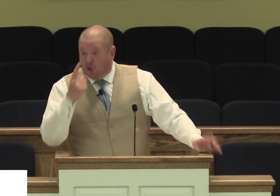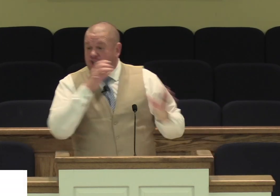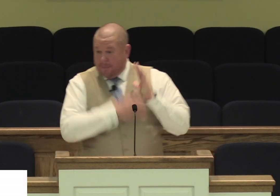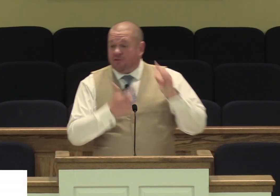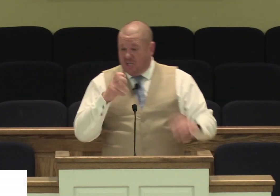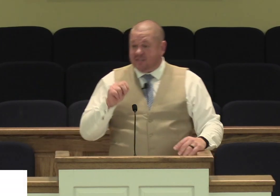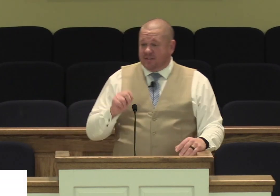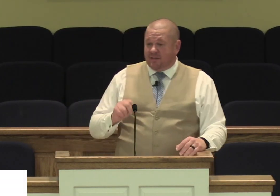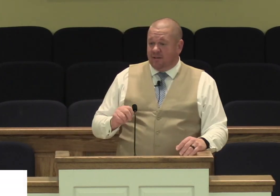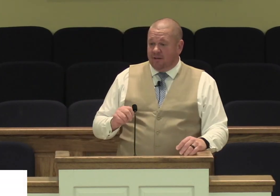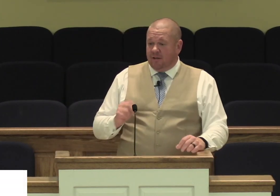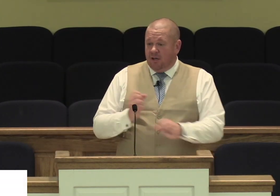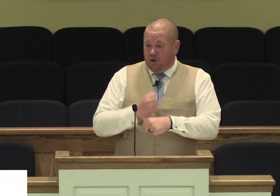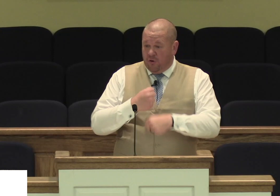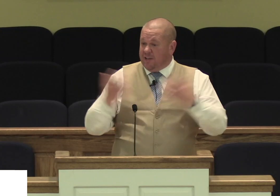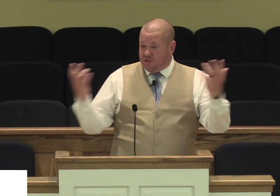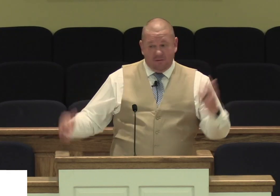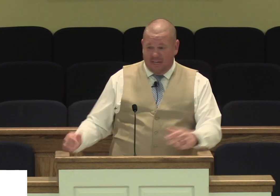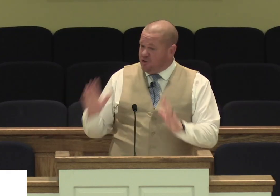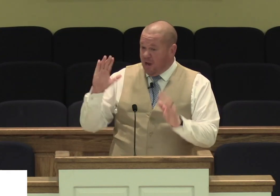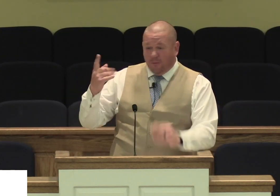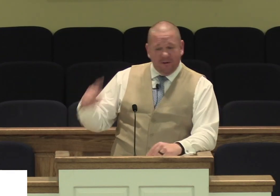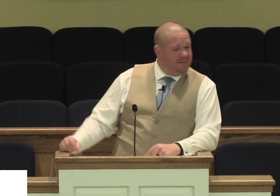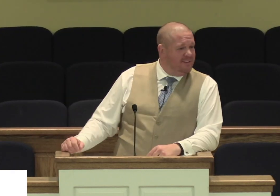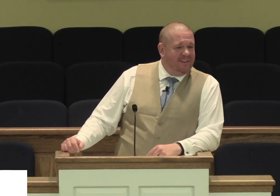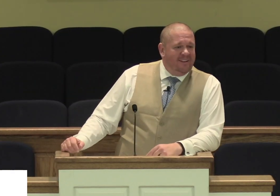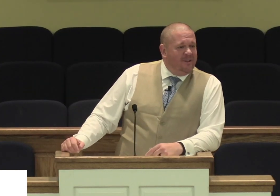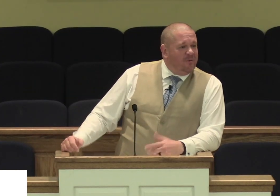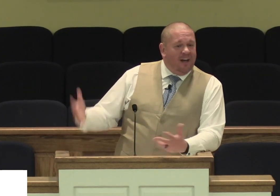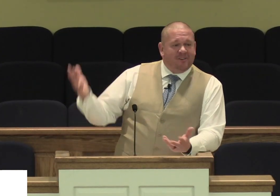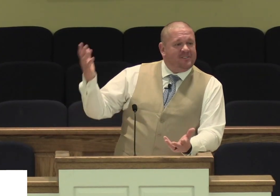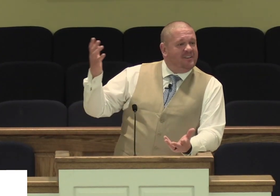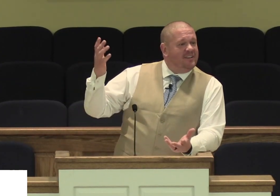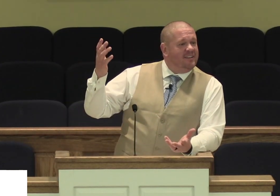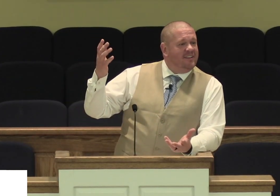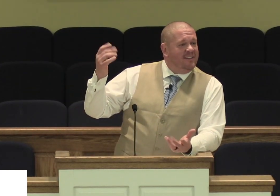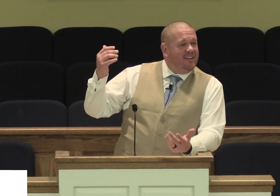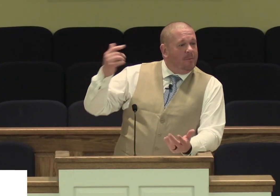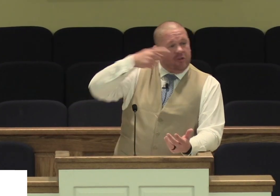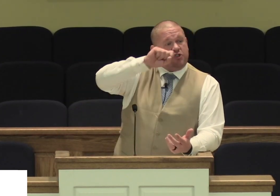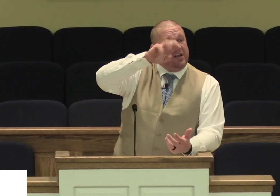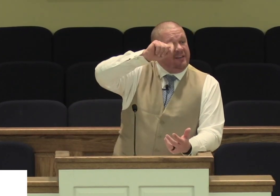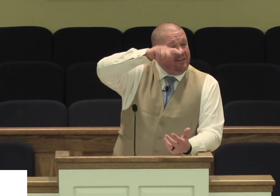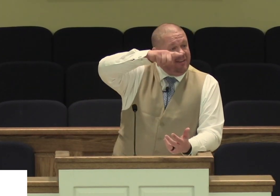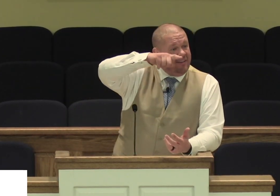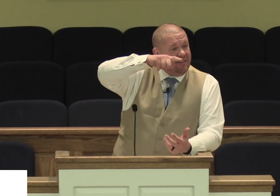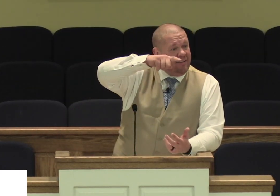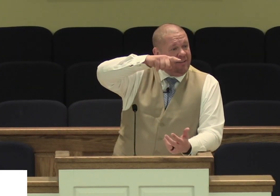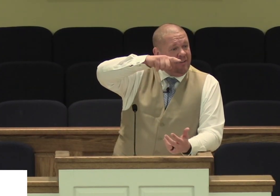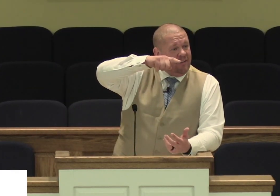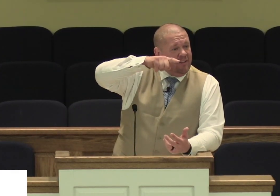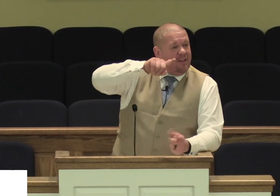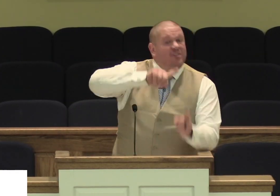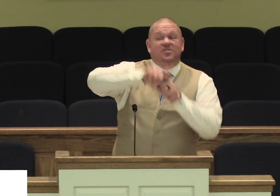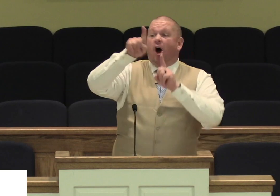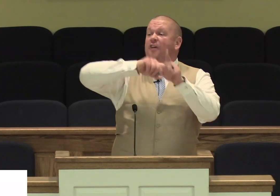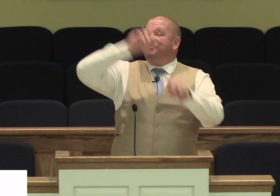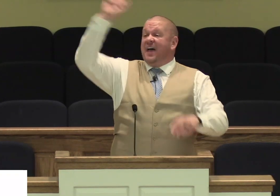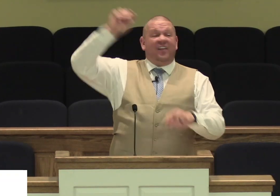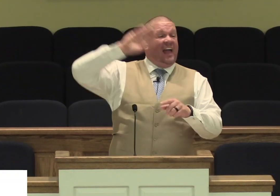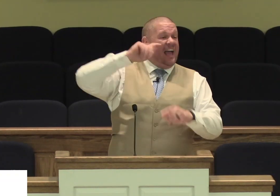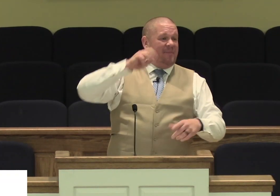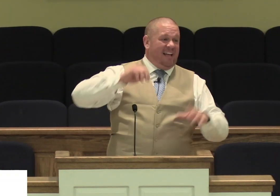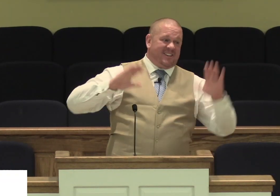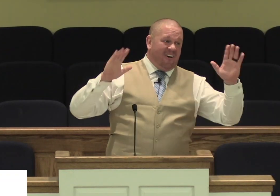The first chapter of Genesis. Creation. That's a great one. What else? Brother Street. The Star